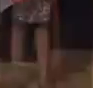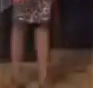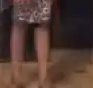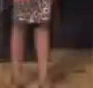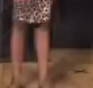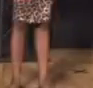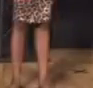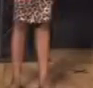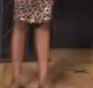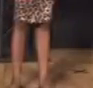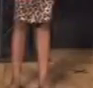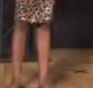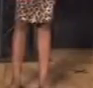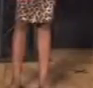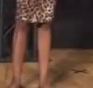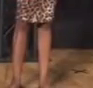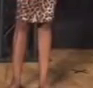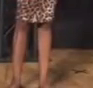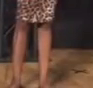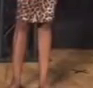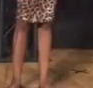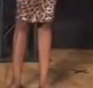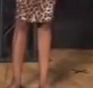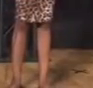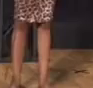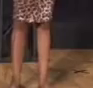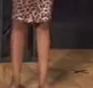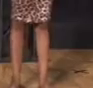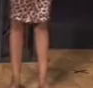I love you, Lord. Yes.